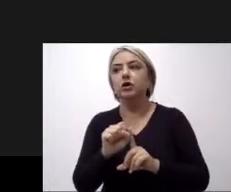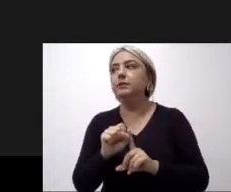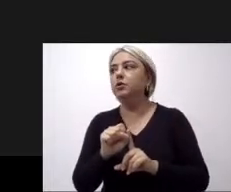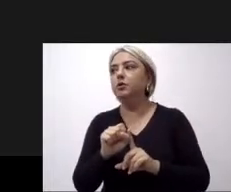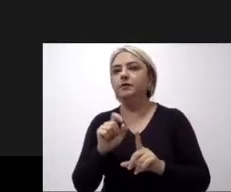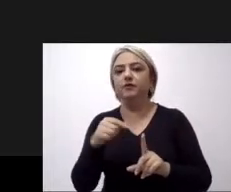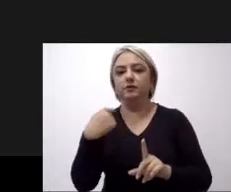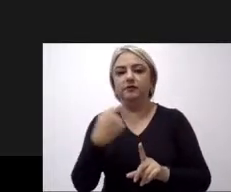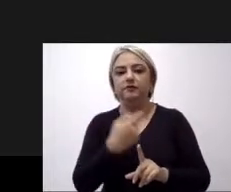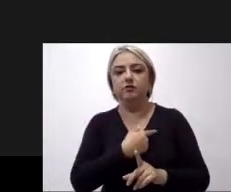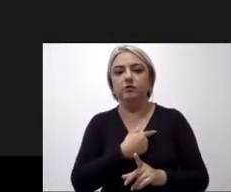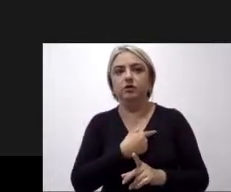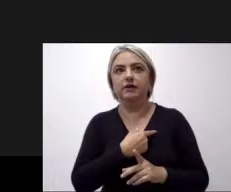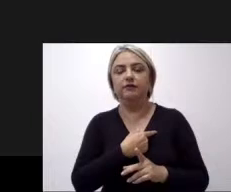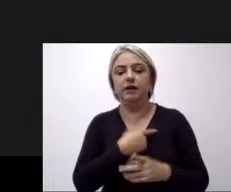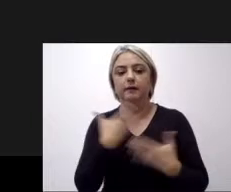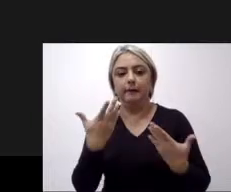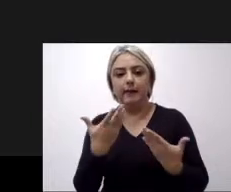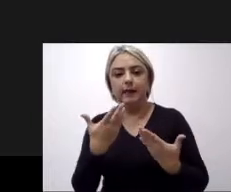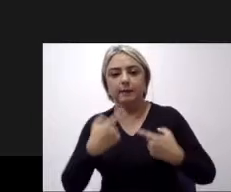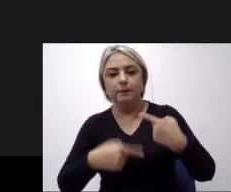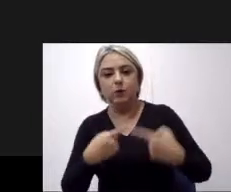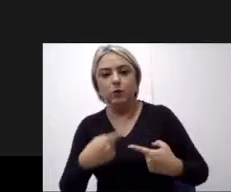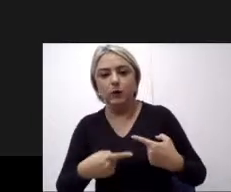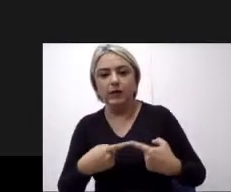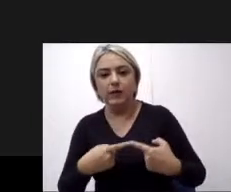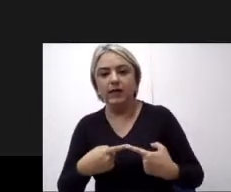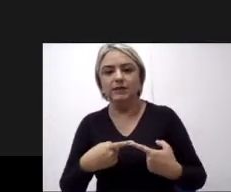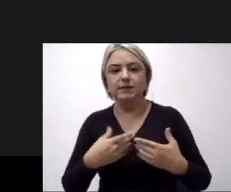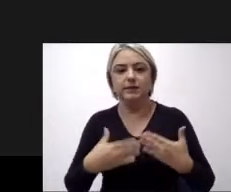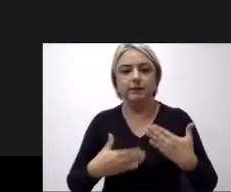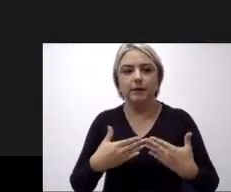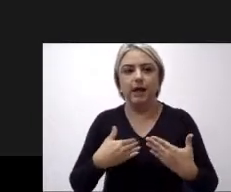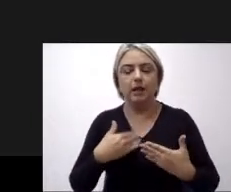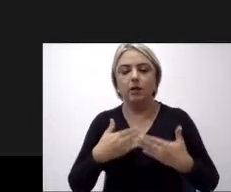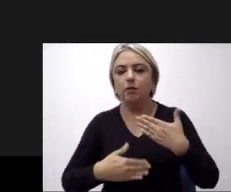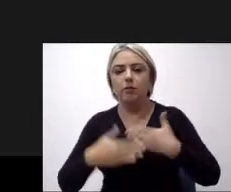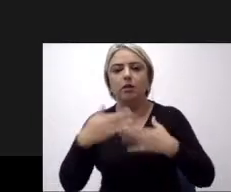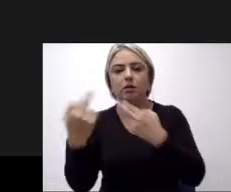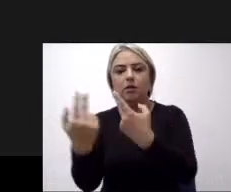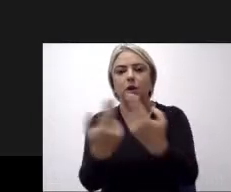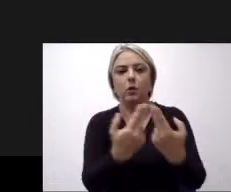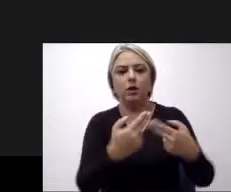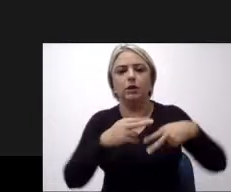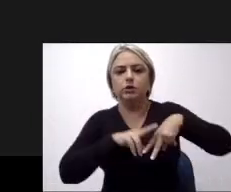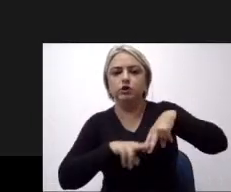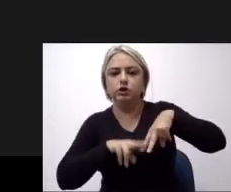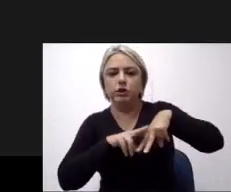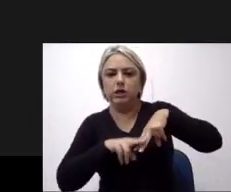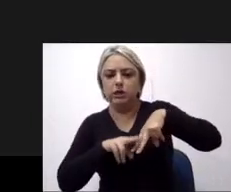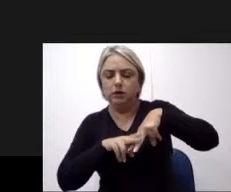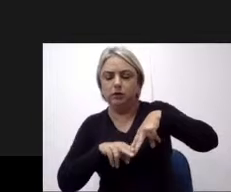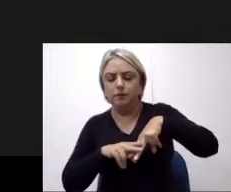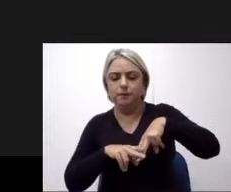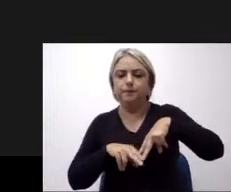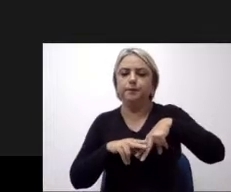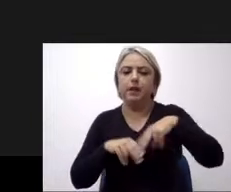fact primarily aim at promoting gender equality at work and at home.